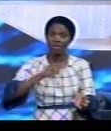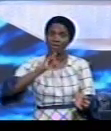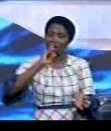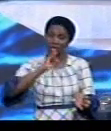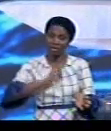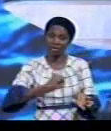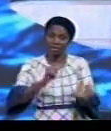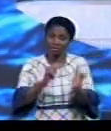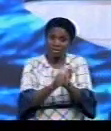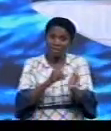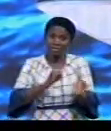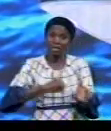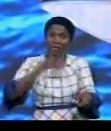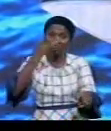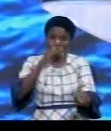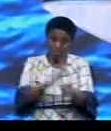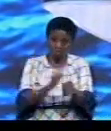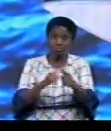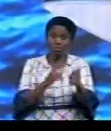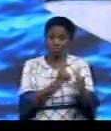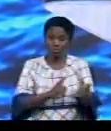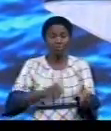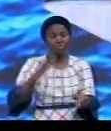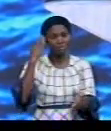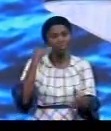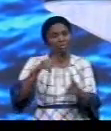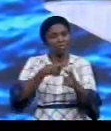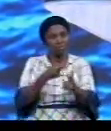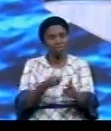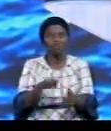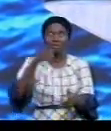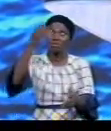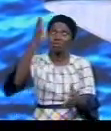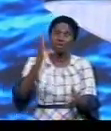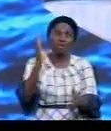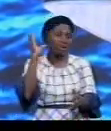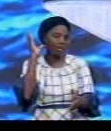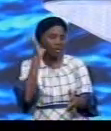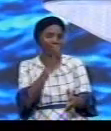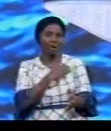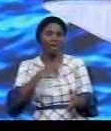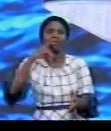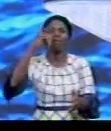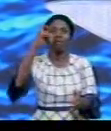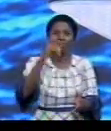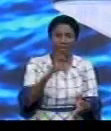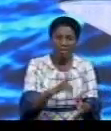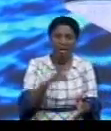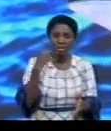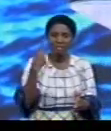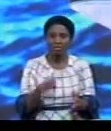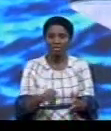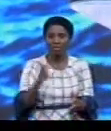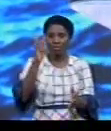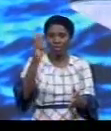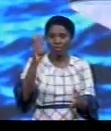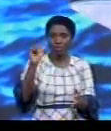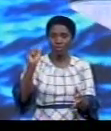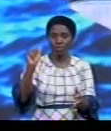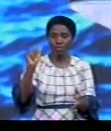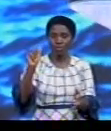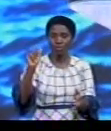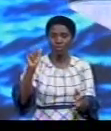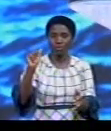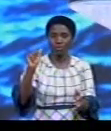wind. He commands the waves. He commands the waters. He commands the whale. He